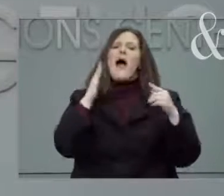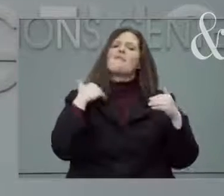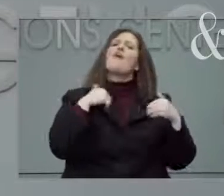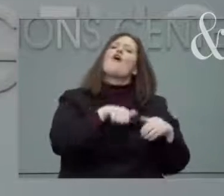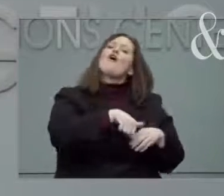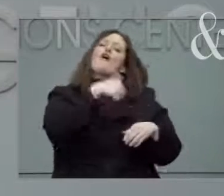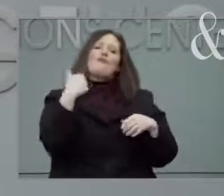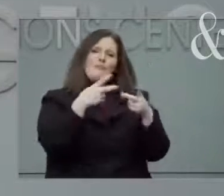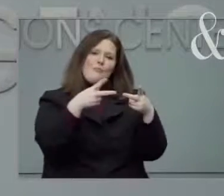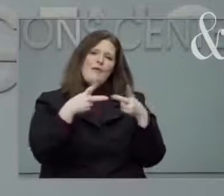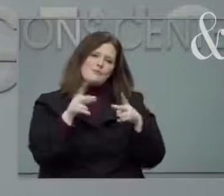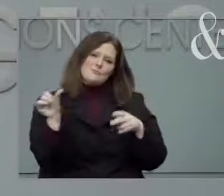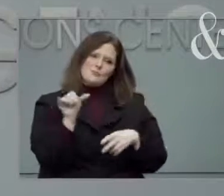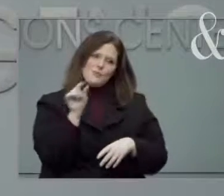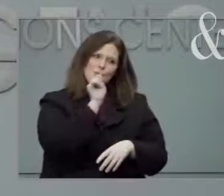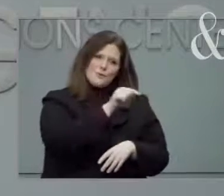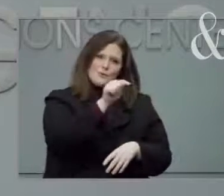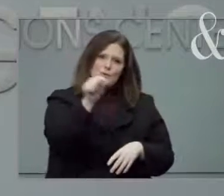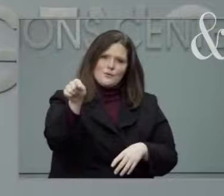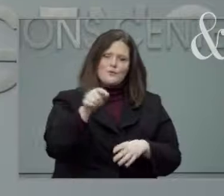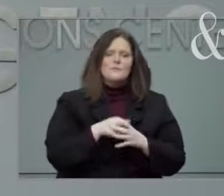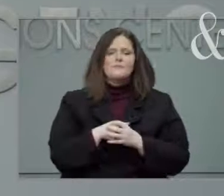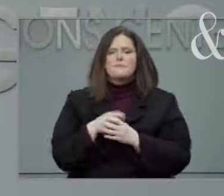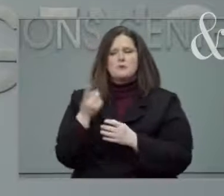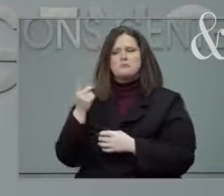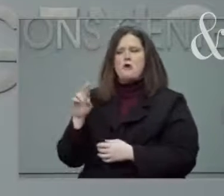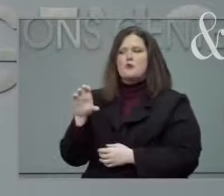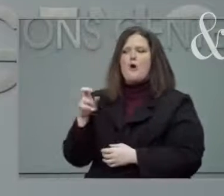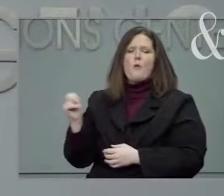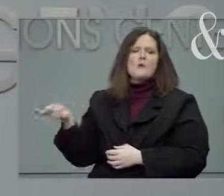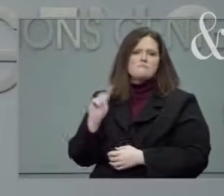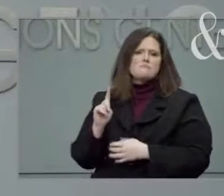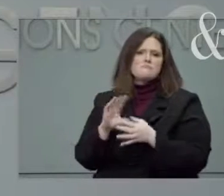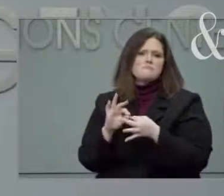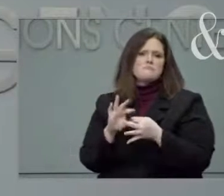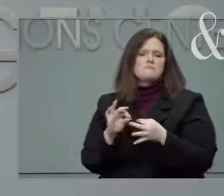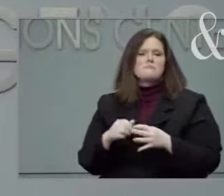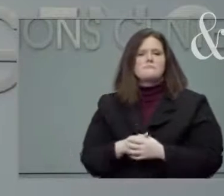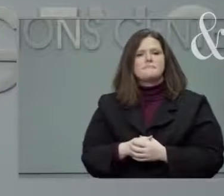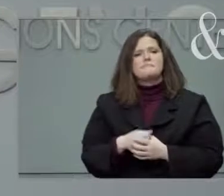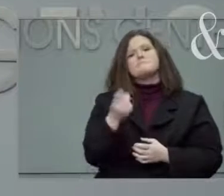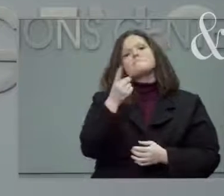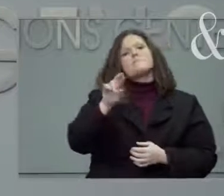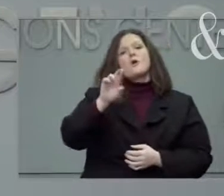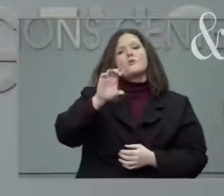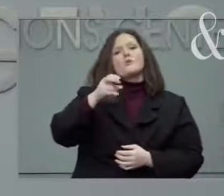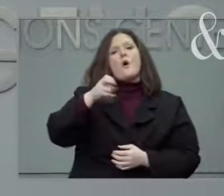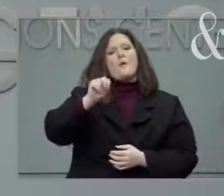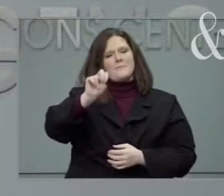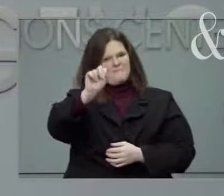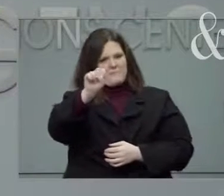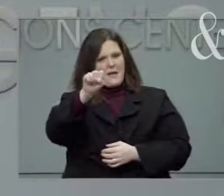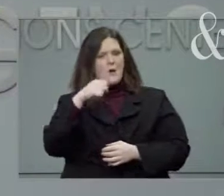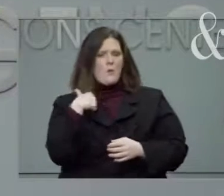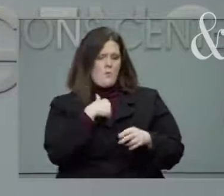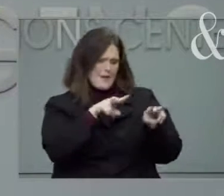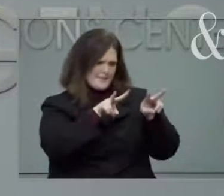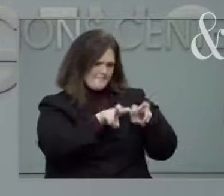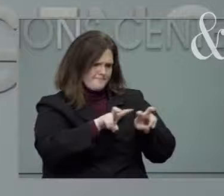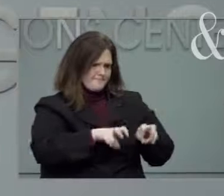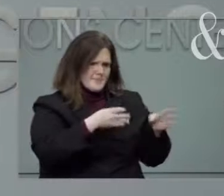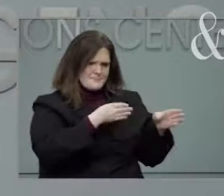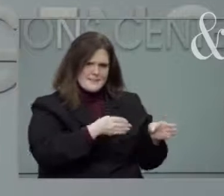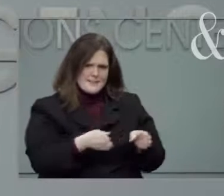Thanks, Dewan, for that question. And yes, over the next number of days, we have started looking at operational guidance, but we certainly want to make sure that we're